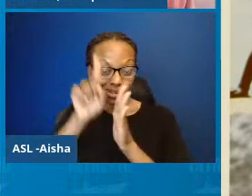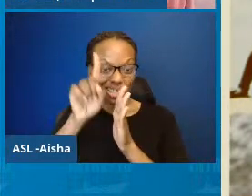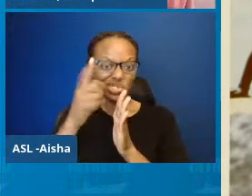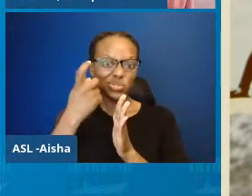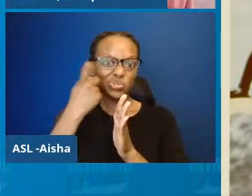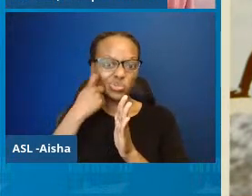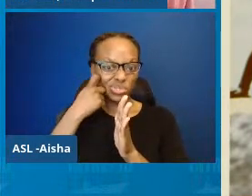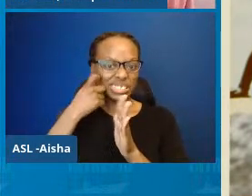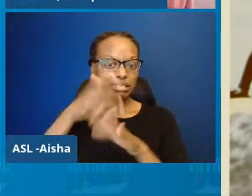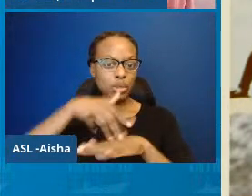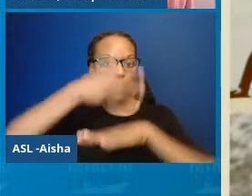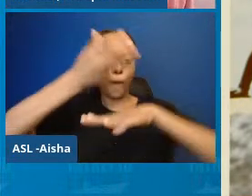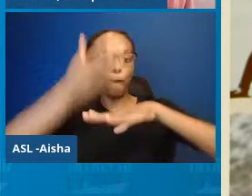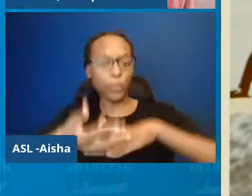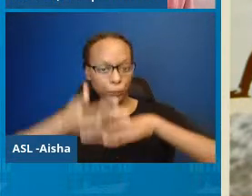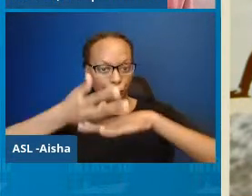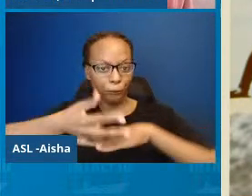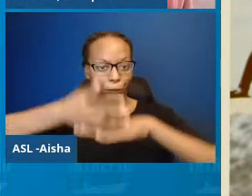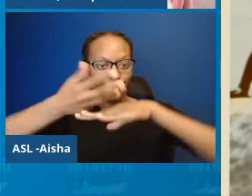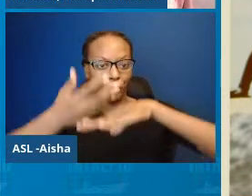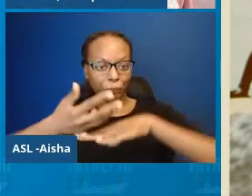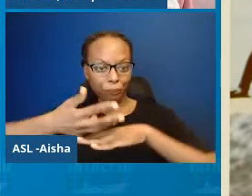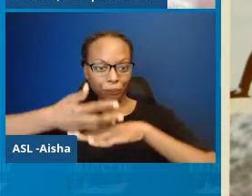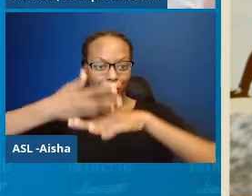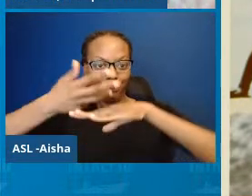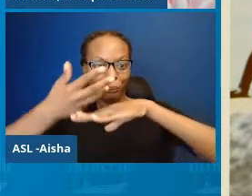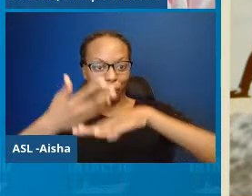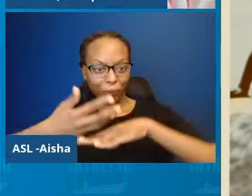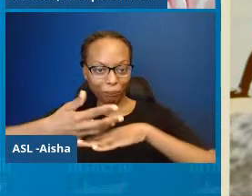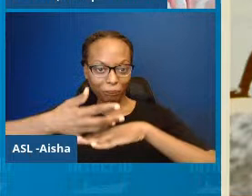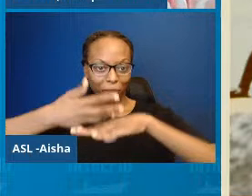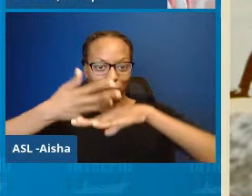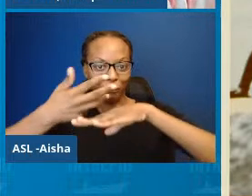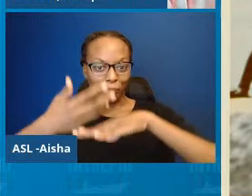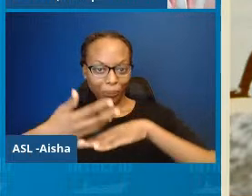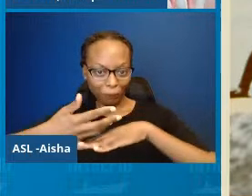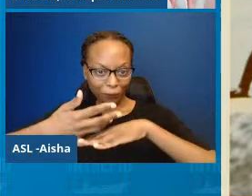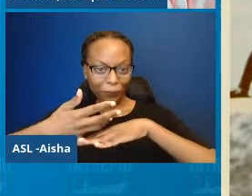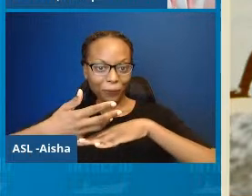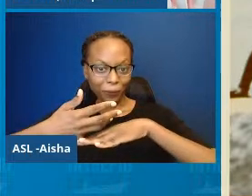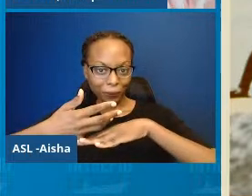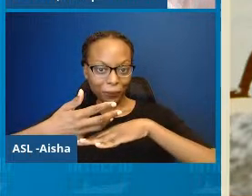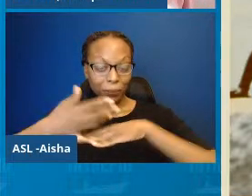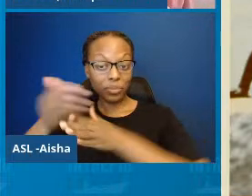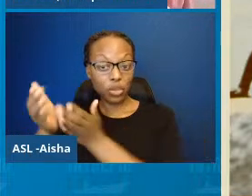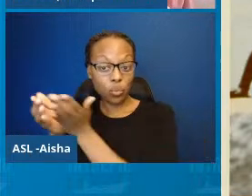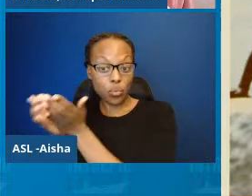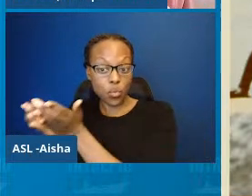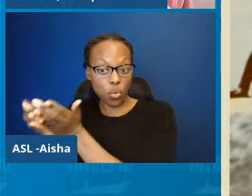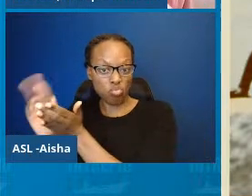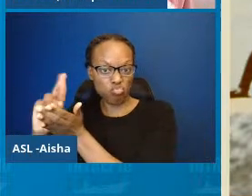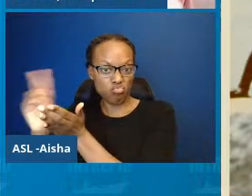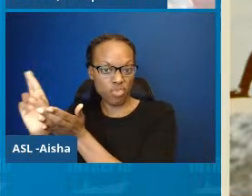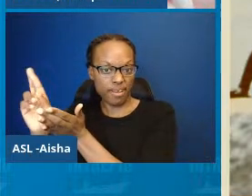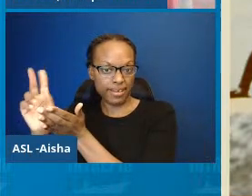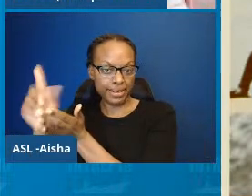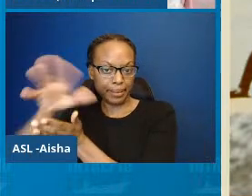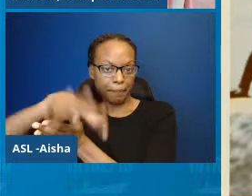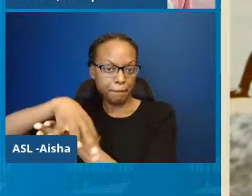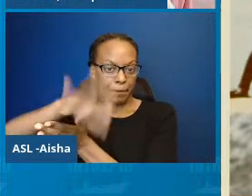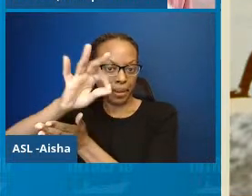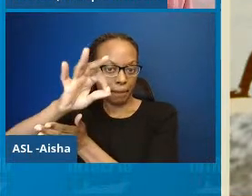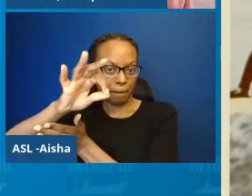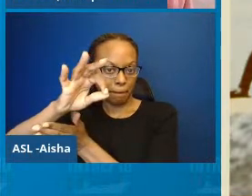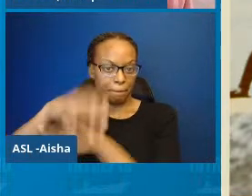tell that they're floating in the water. Well, Intrepid was there to retrieve